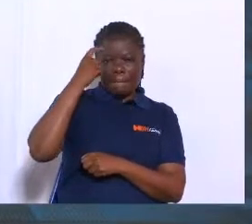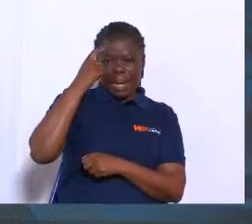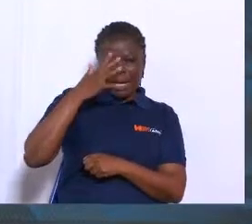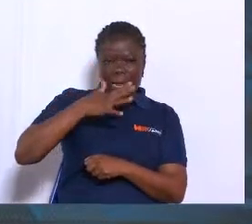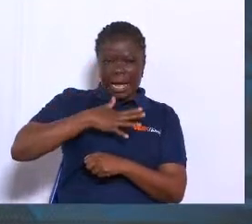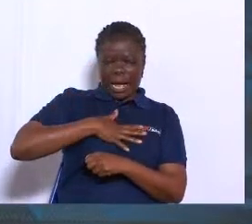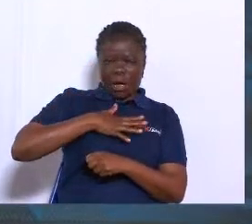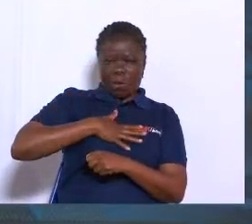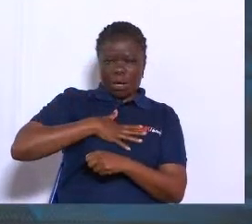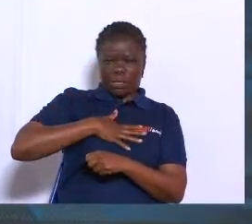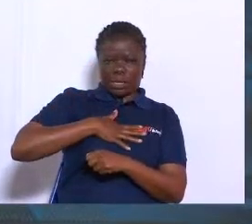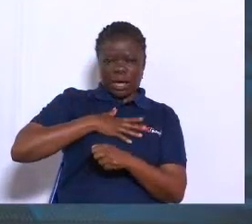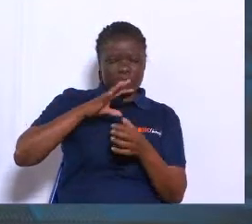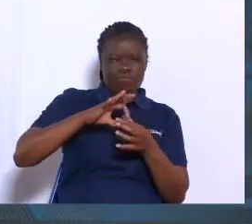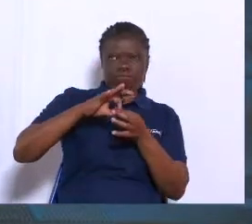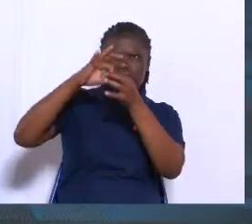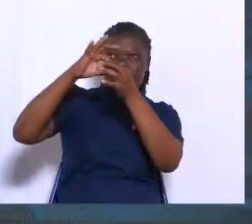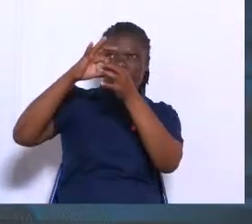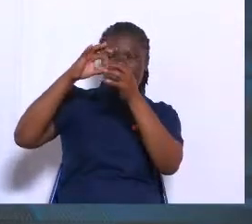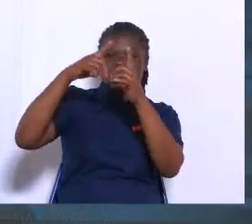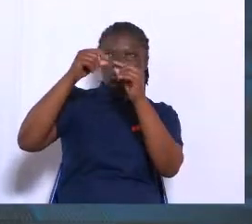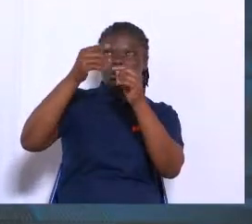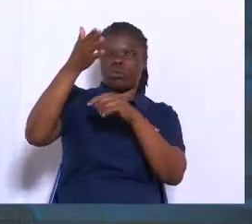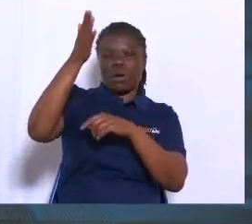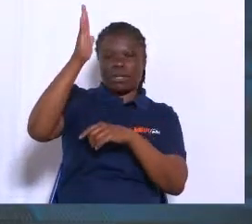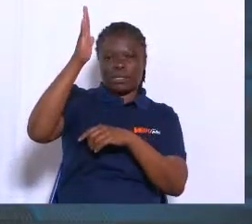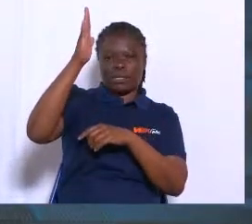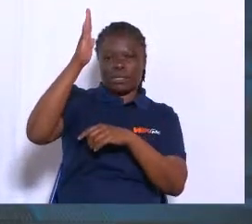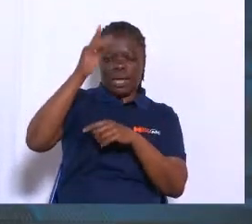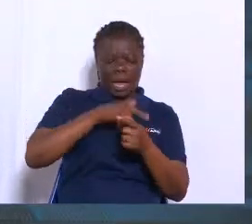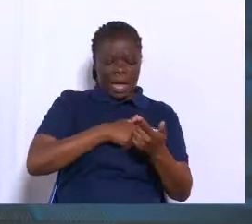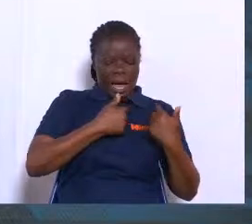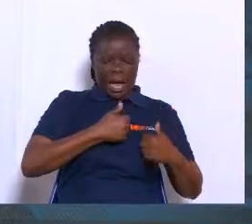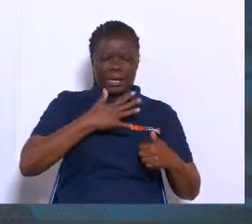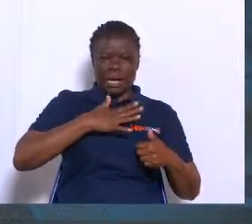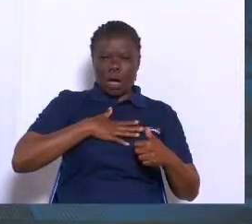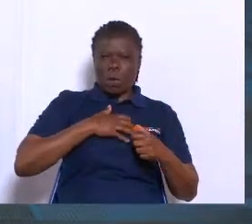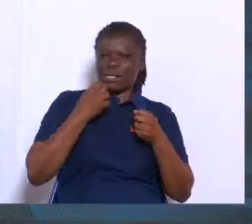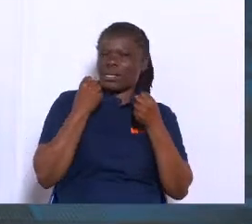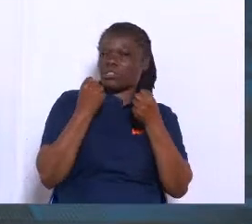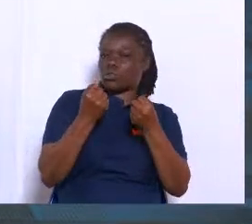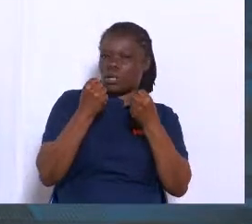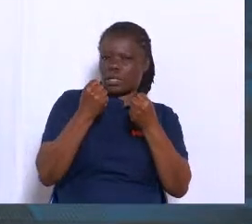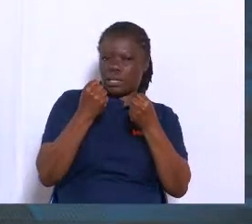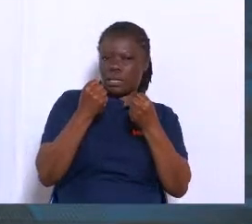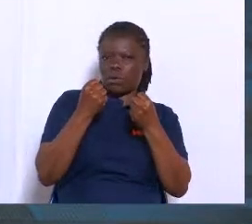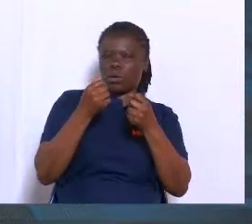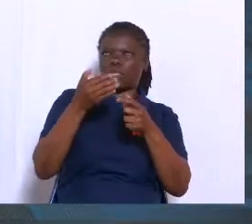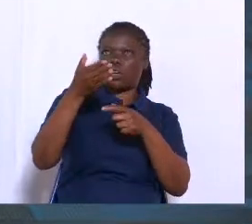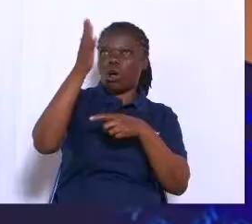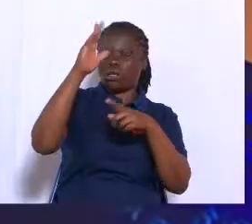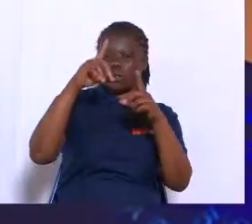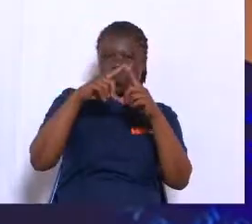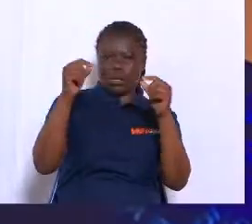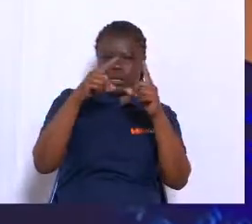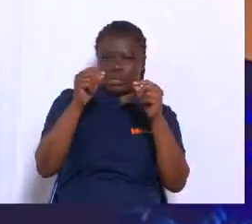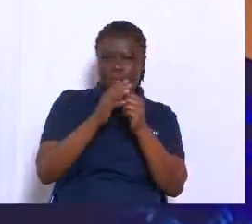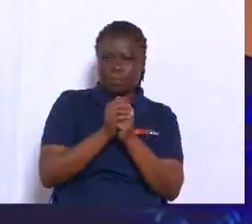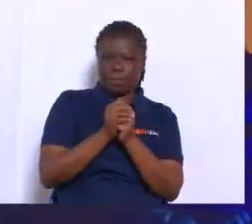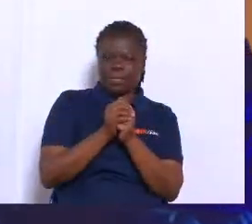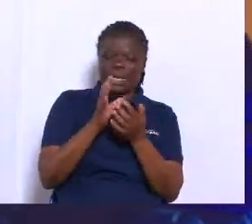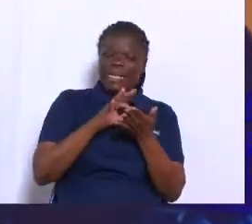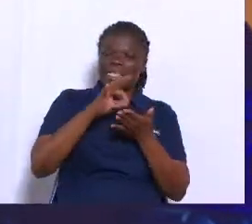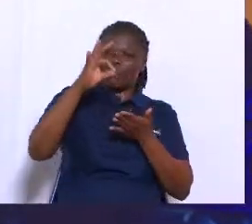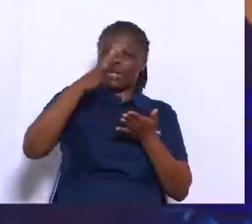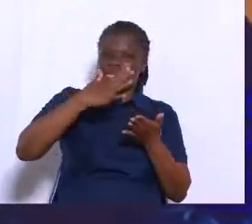are fortified with God's Word. Our hearts are strengthened with God's Word. Our